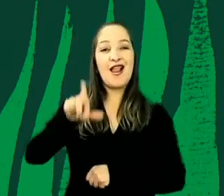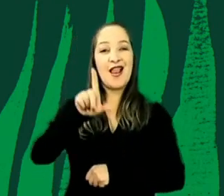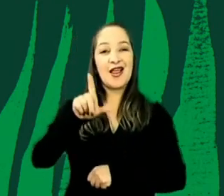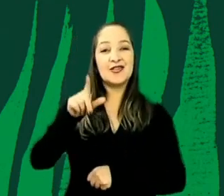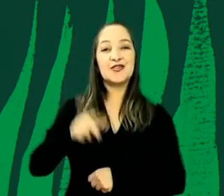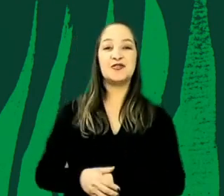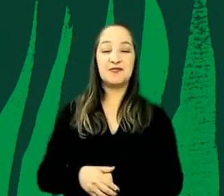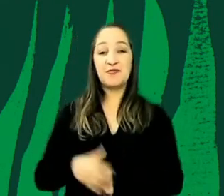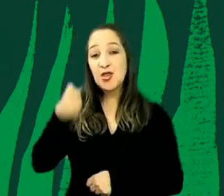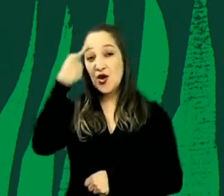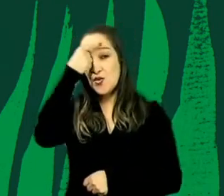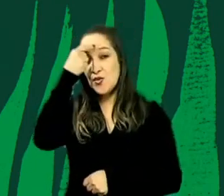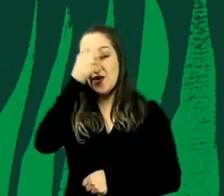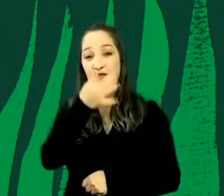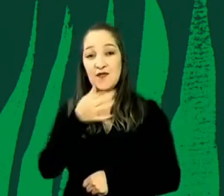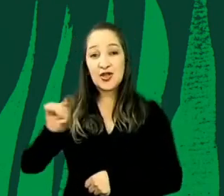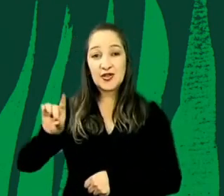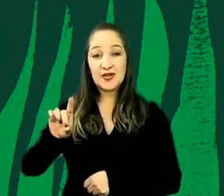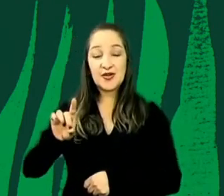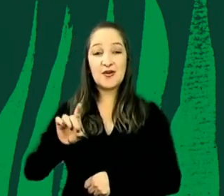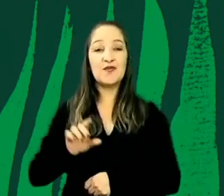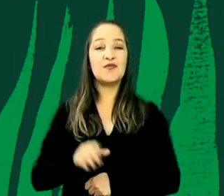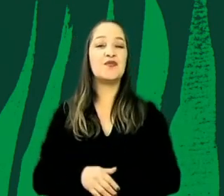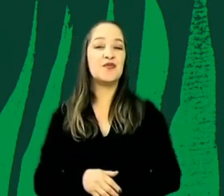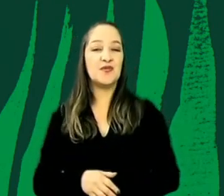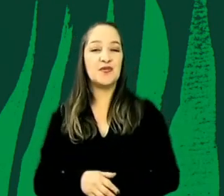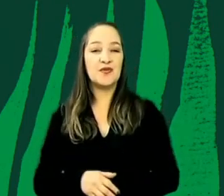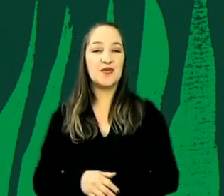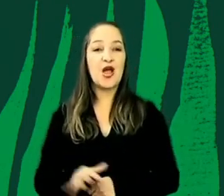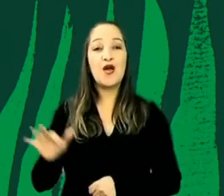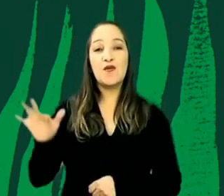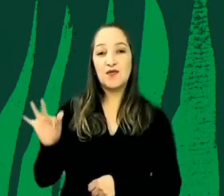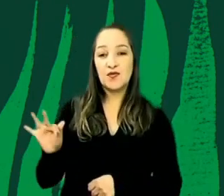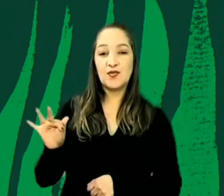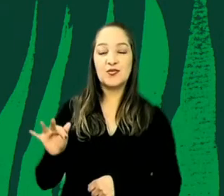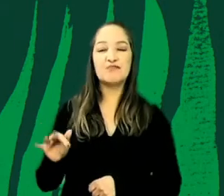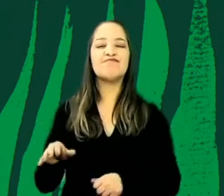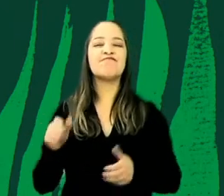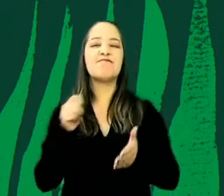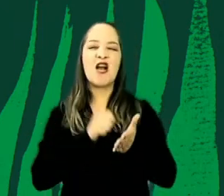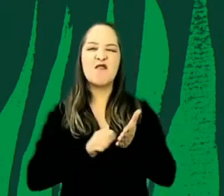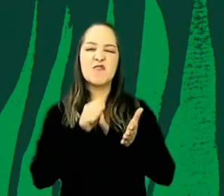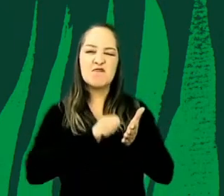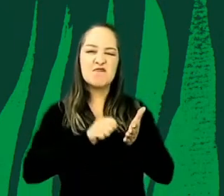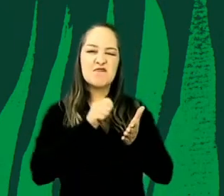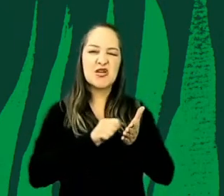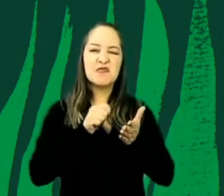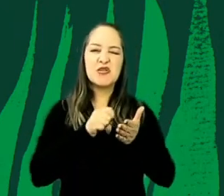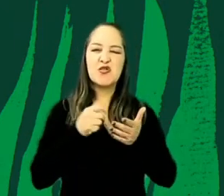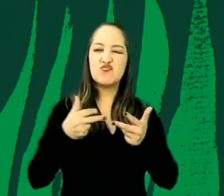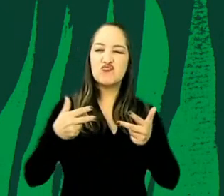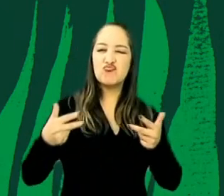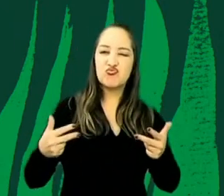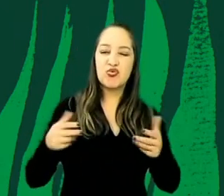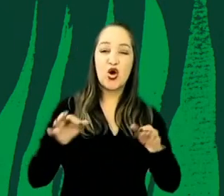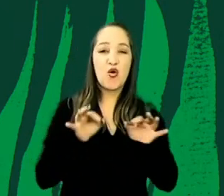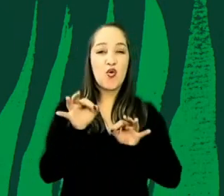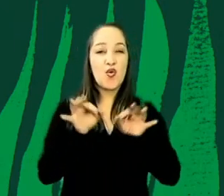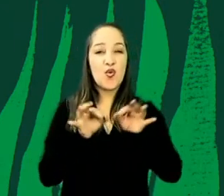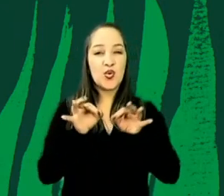the Fluminense Federal University. She was a writer with vast production, and now she